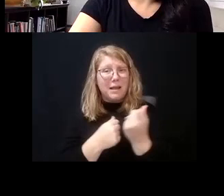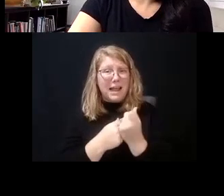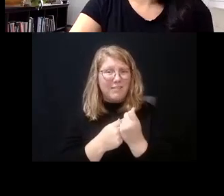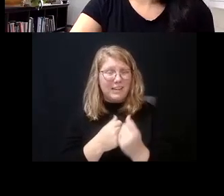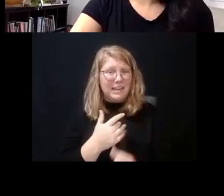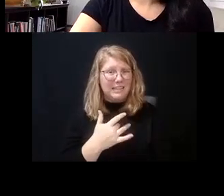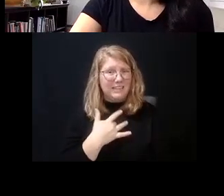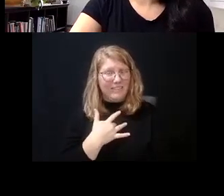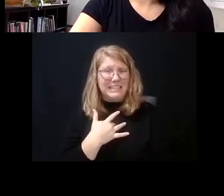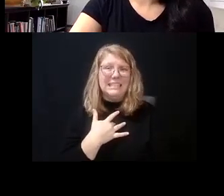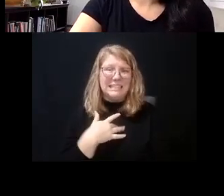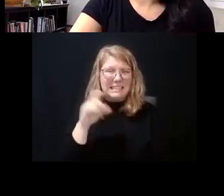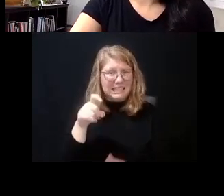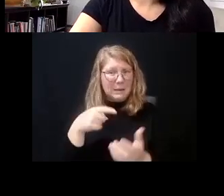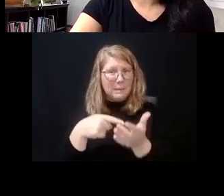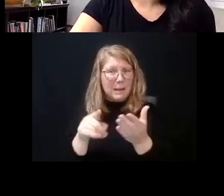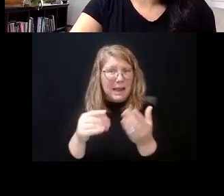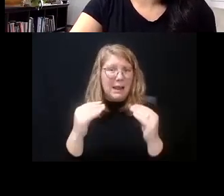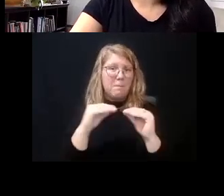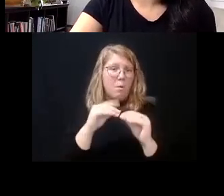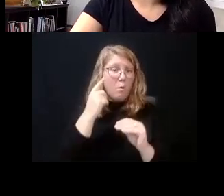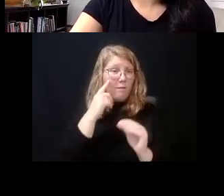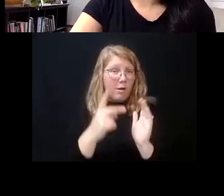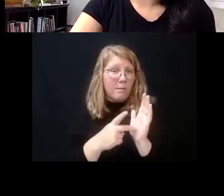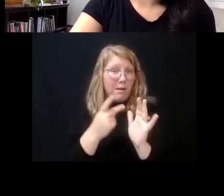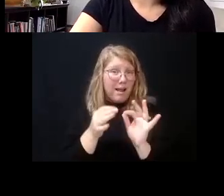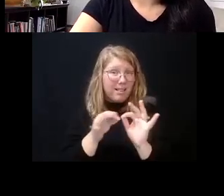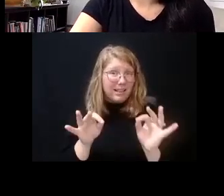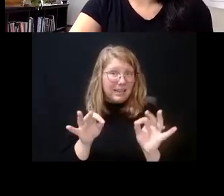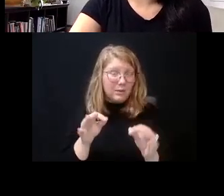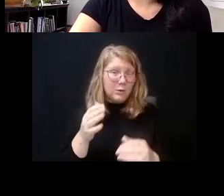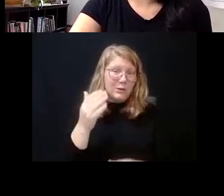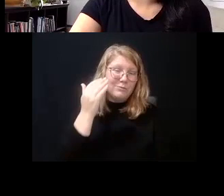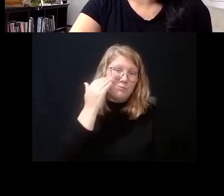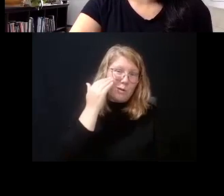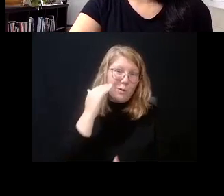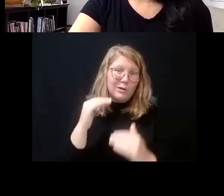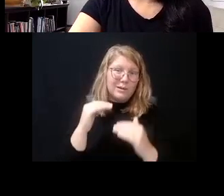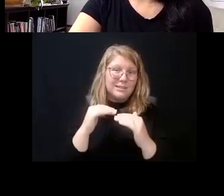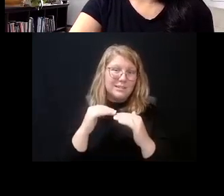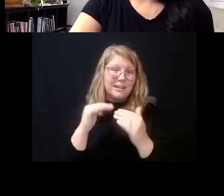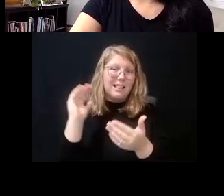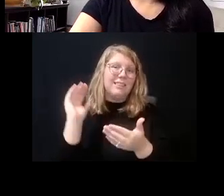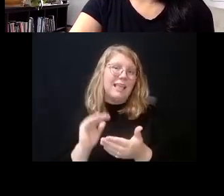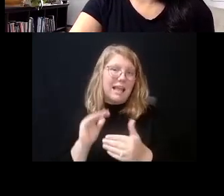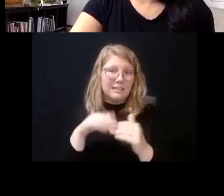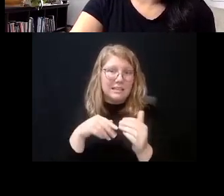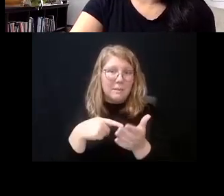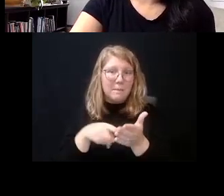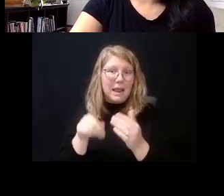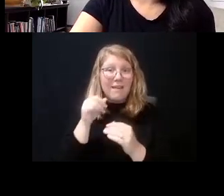compensated more. So just putting that out there, of course, that is less than what you would pay for an interpreter. But